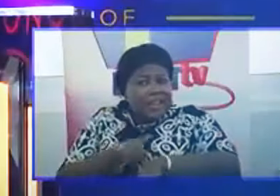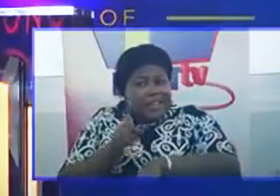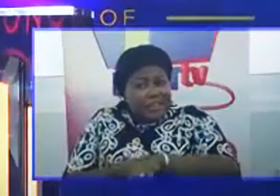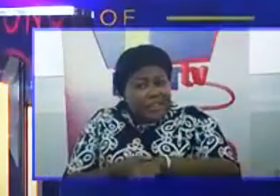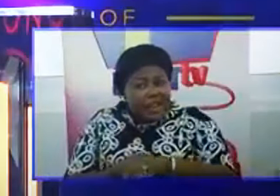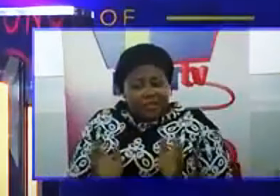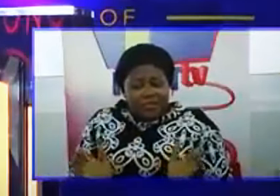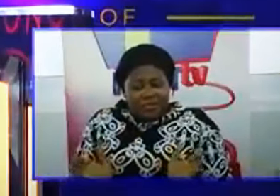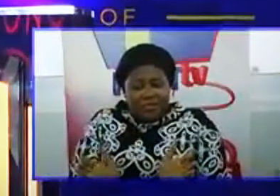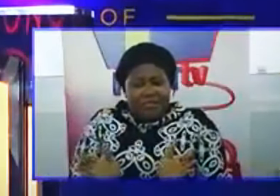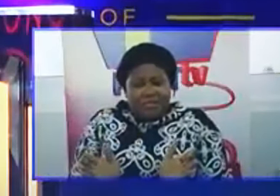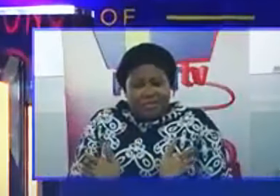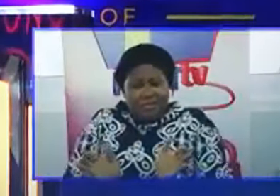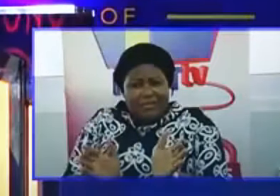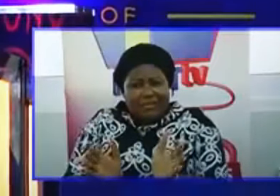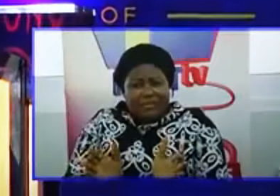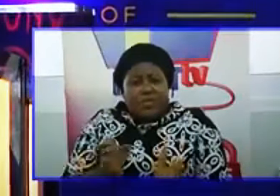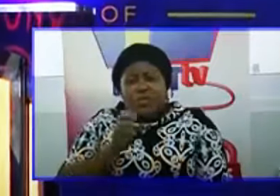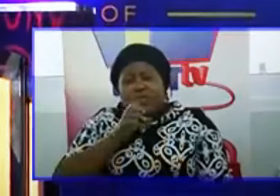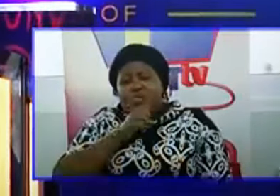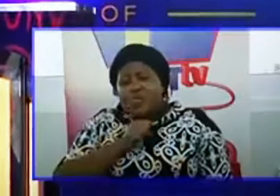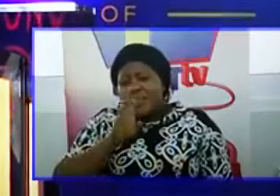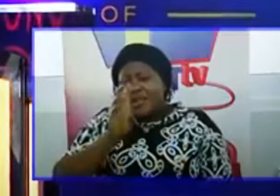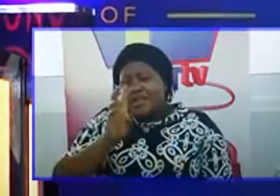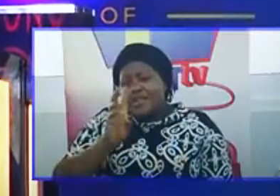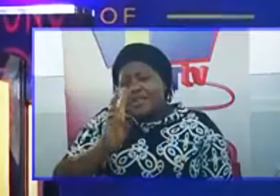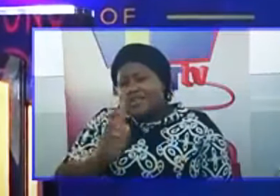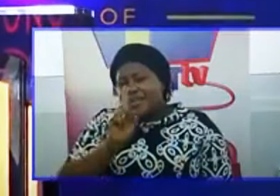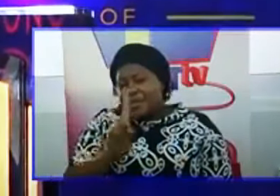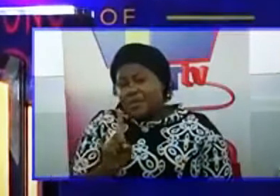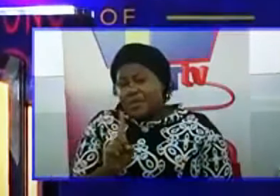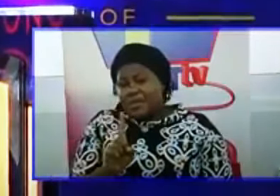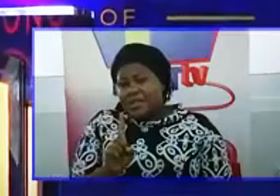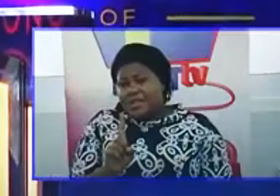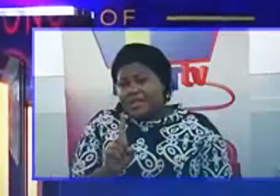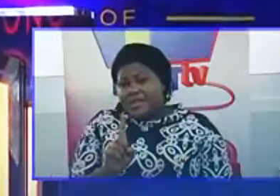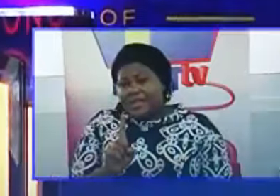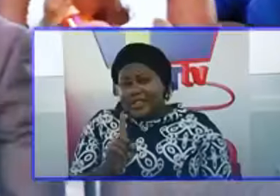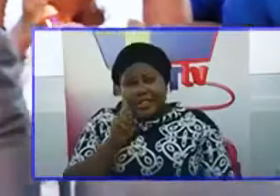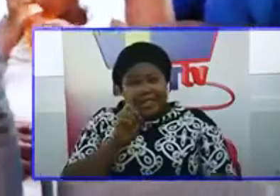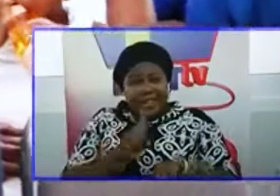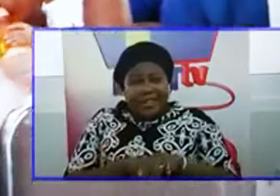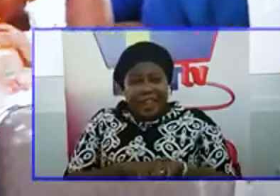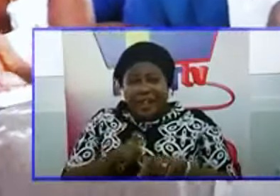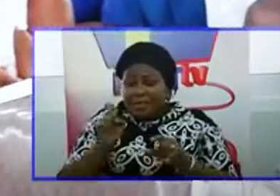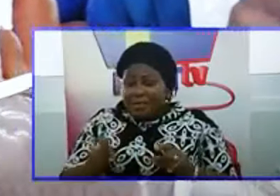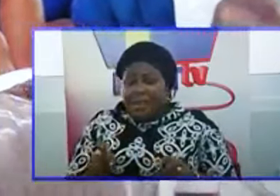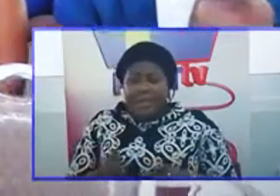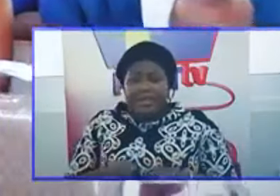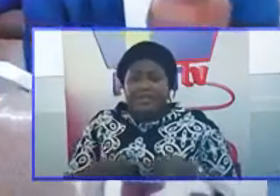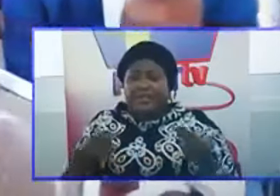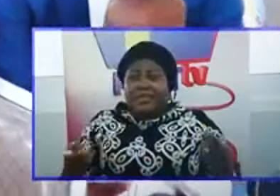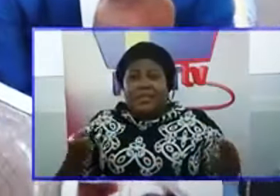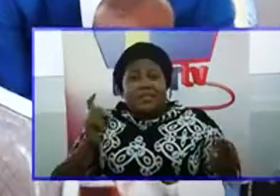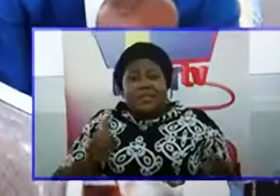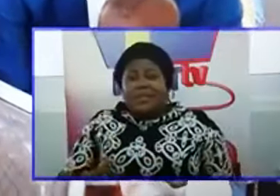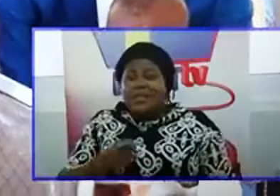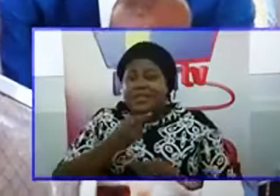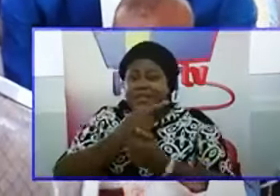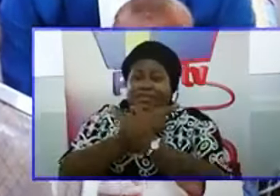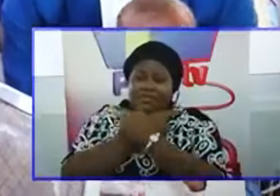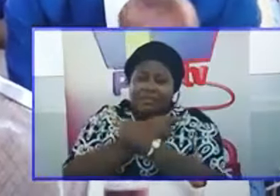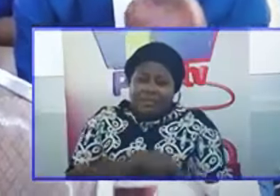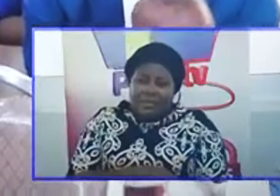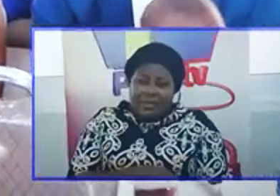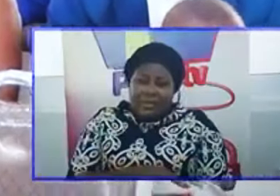on. Around 61 is a period of release, a period of relax, a period